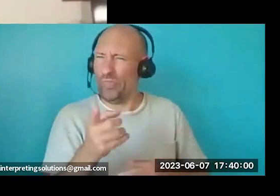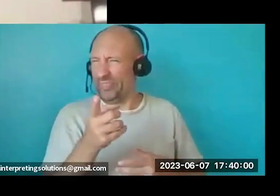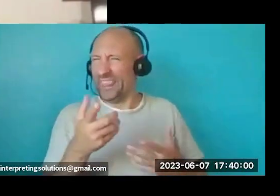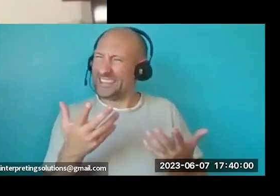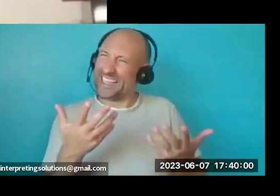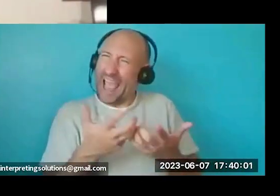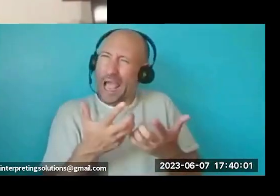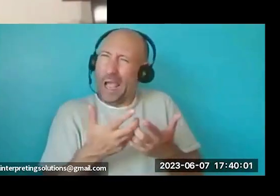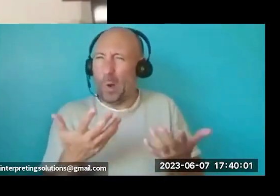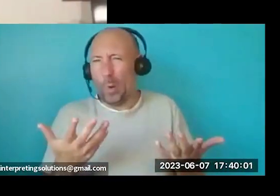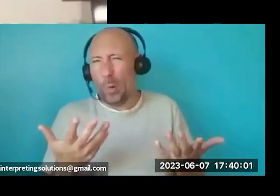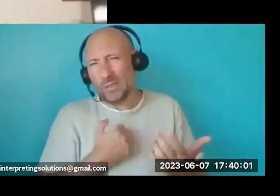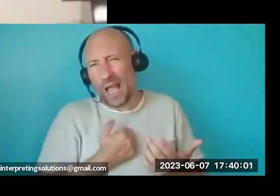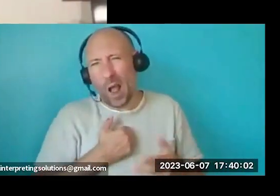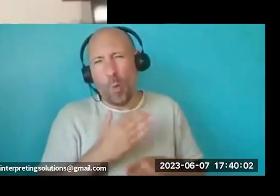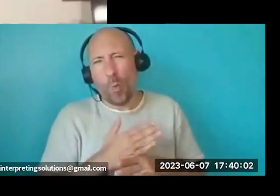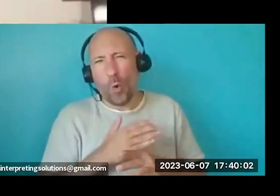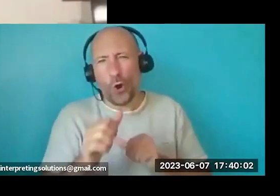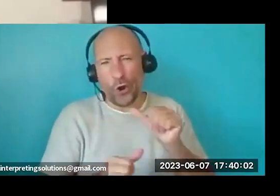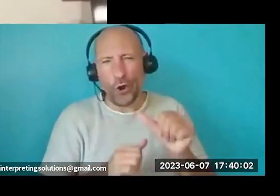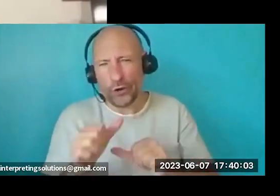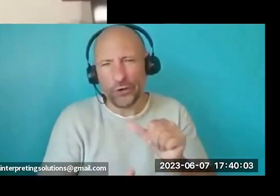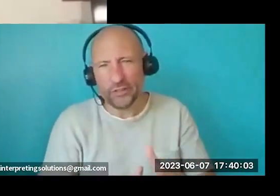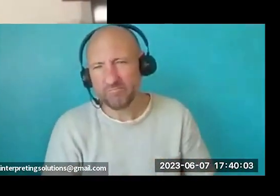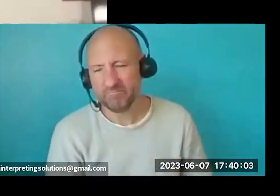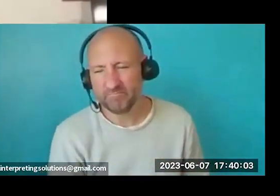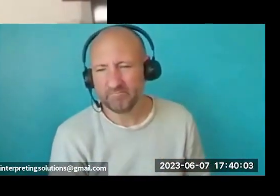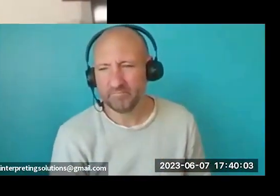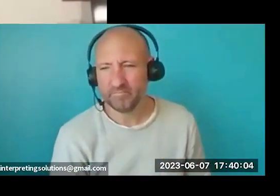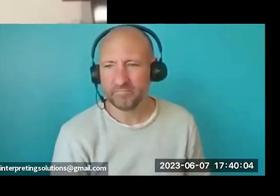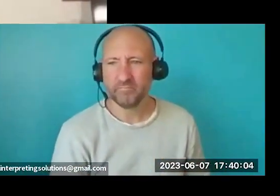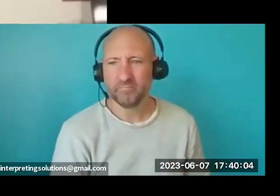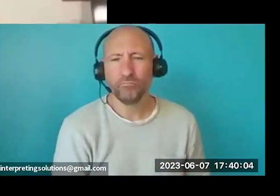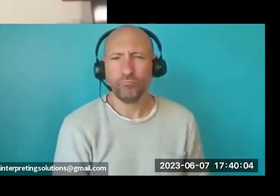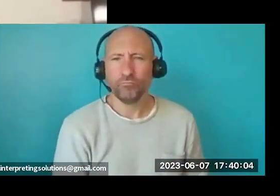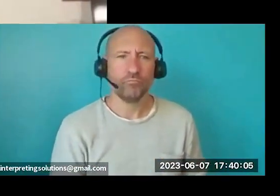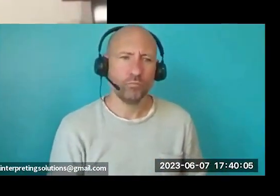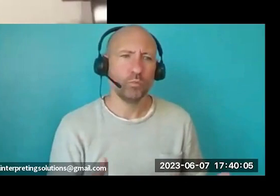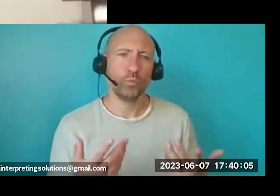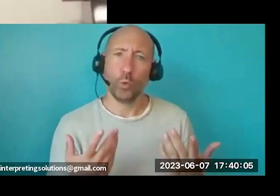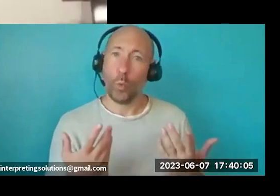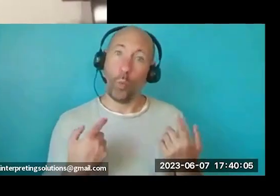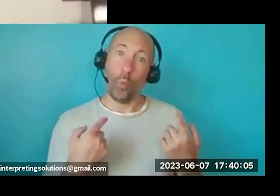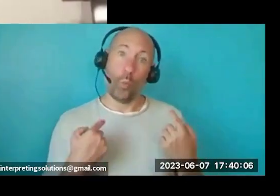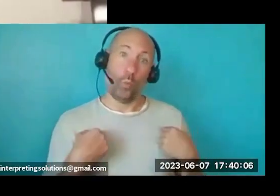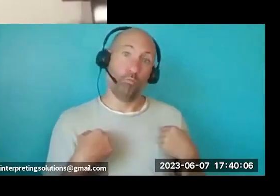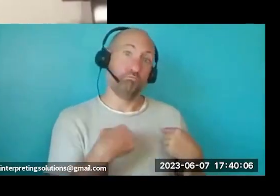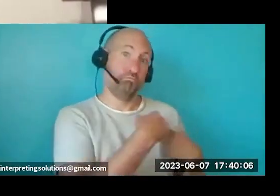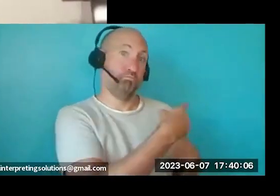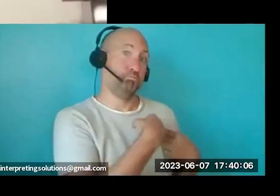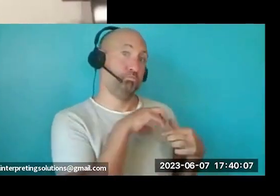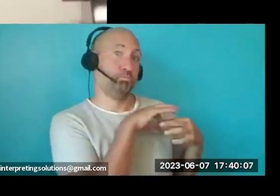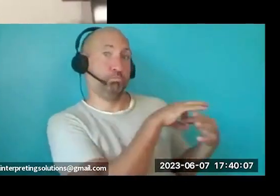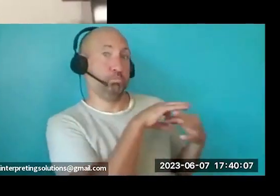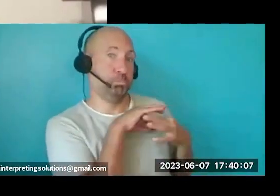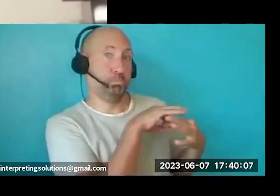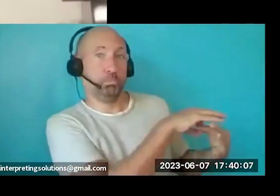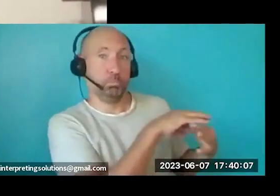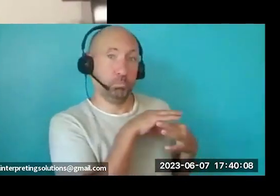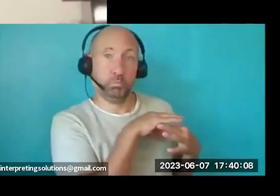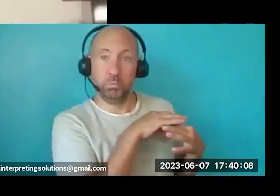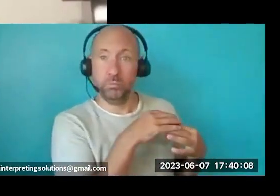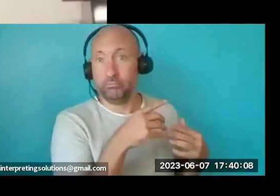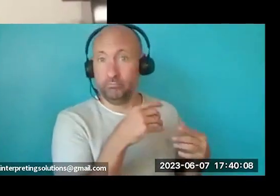work. And we are always, as I said, working together with Giuseppe. Giuseppe